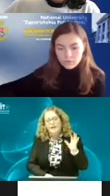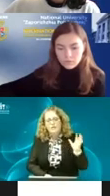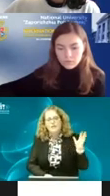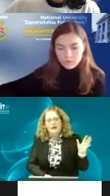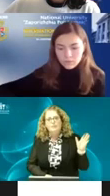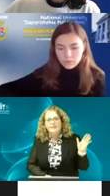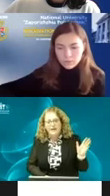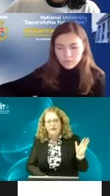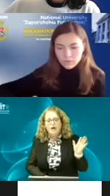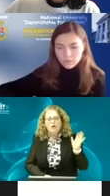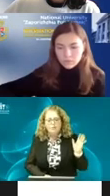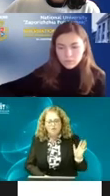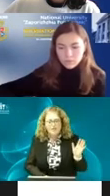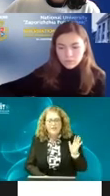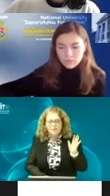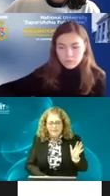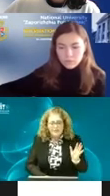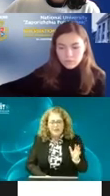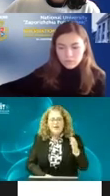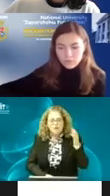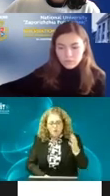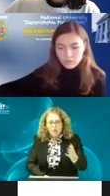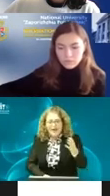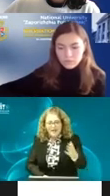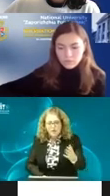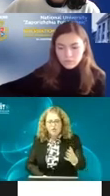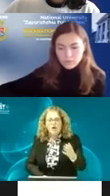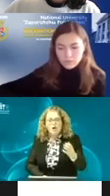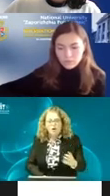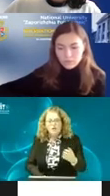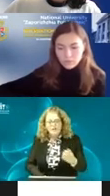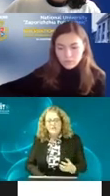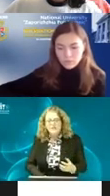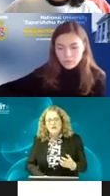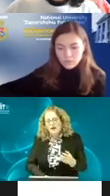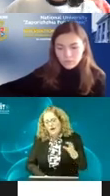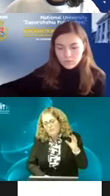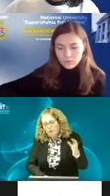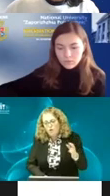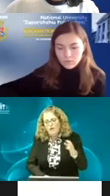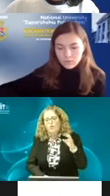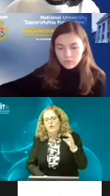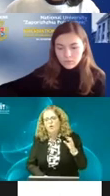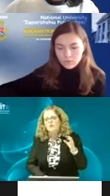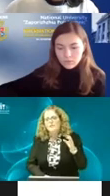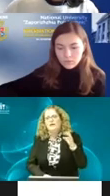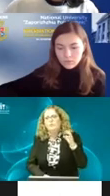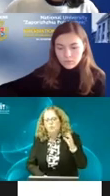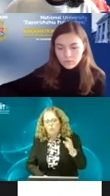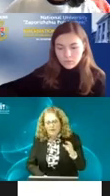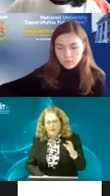bit. I'll give you examples later of projects that we did to answer all these emotion or all